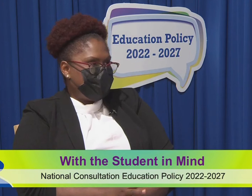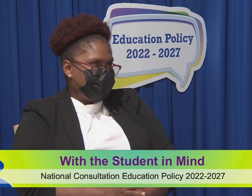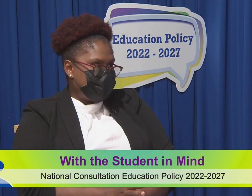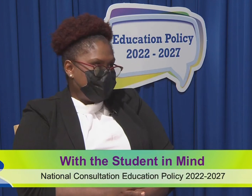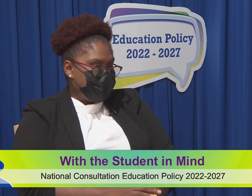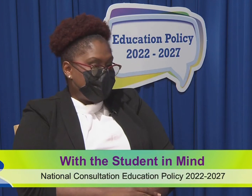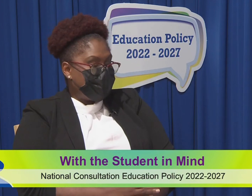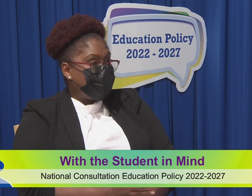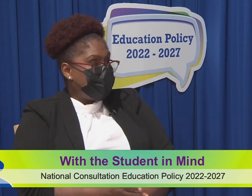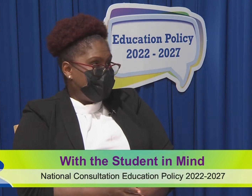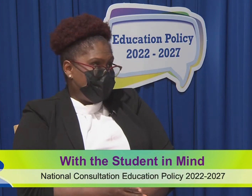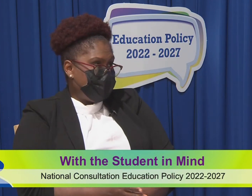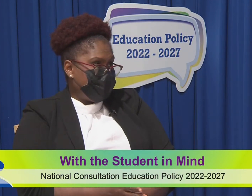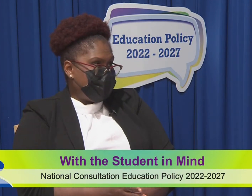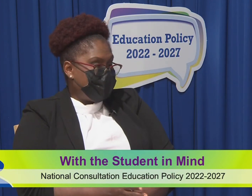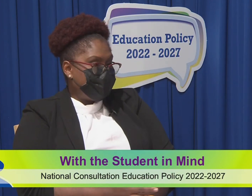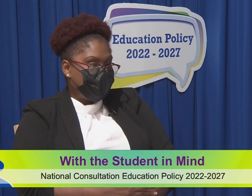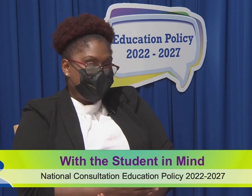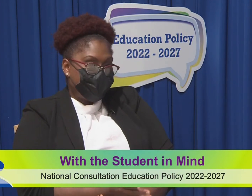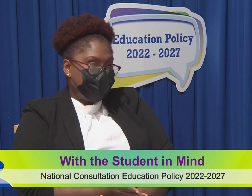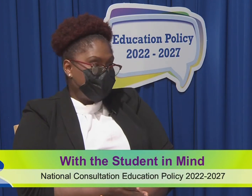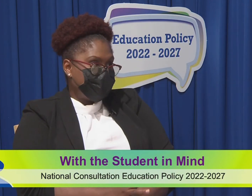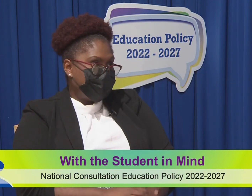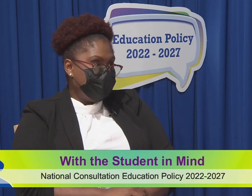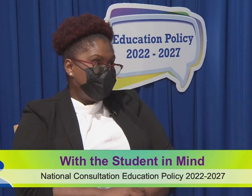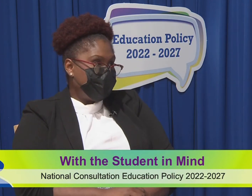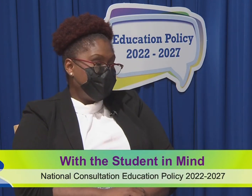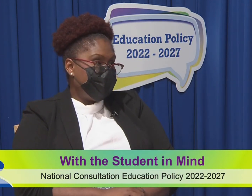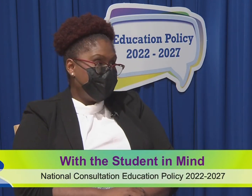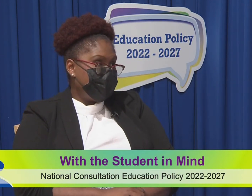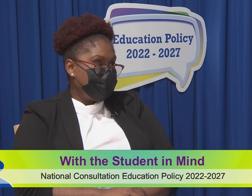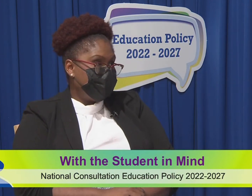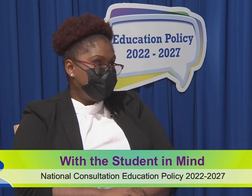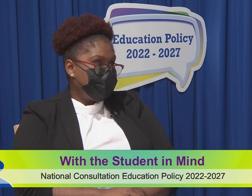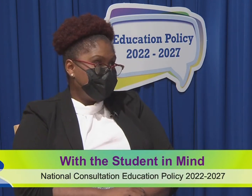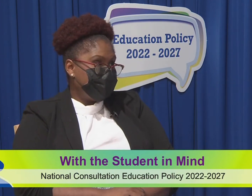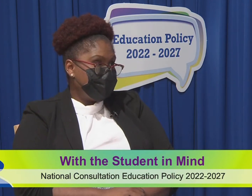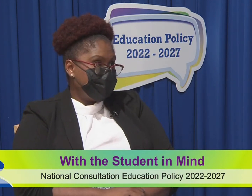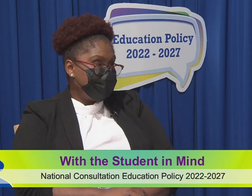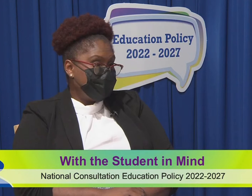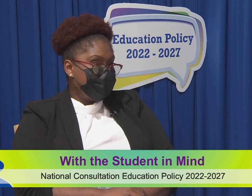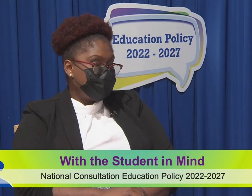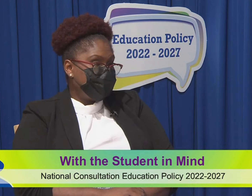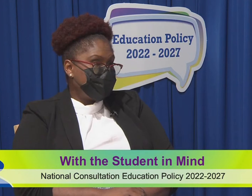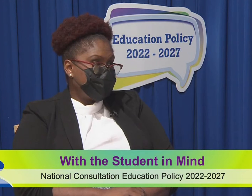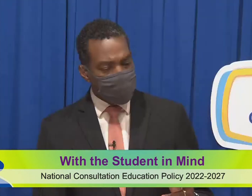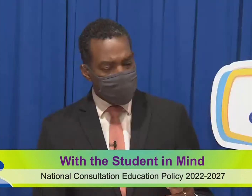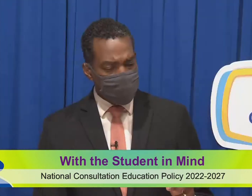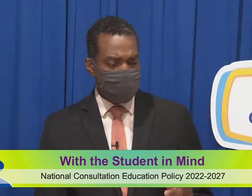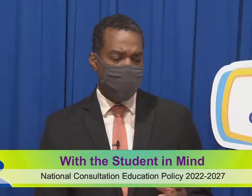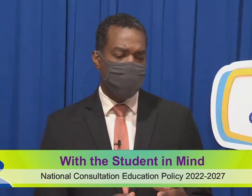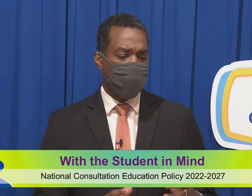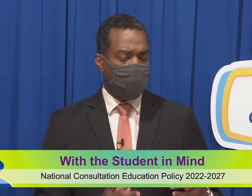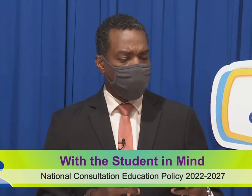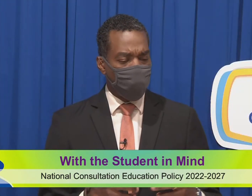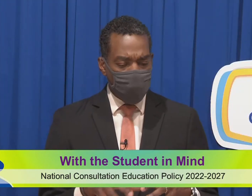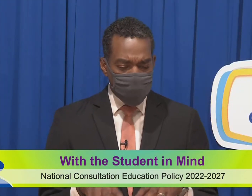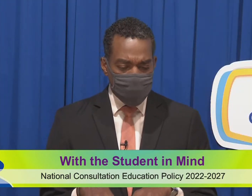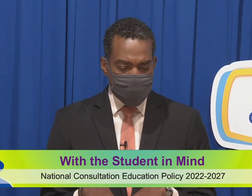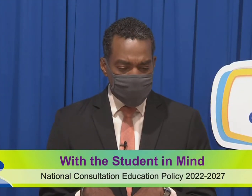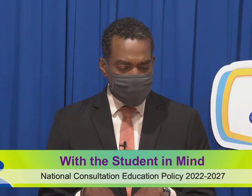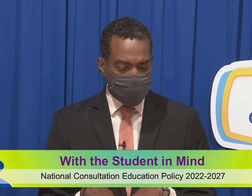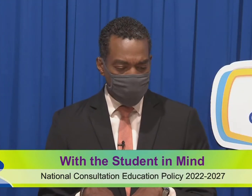will try different things in an ad hoc way and find that we're not moving the way we want to move. And with that, I want to ask you, Dr.